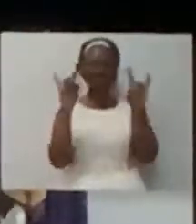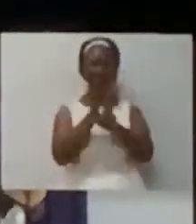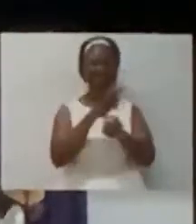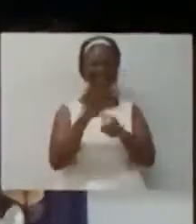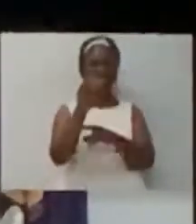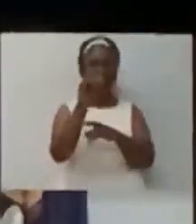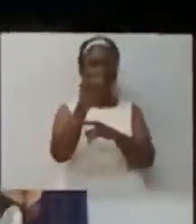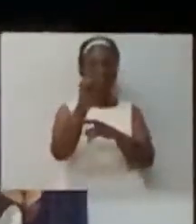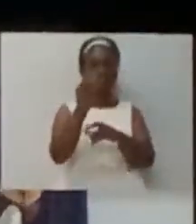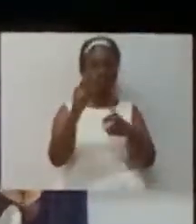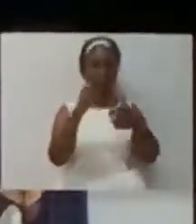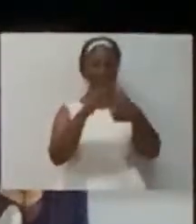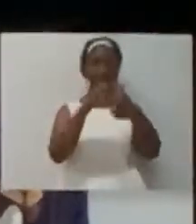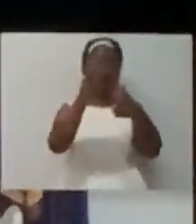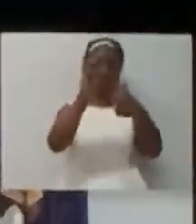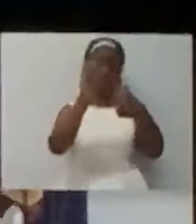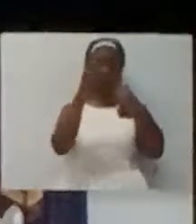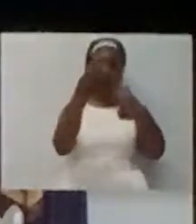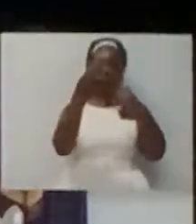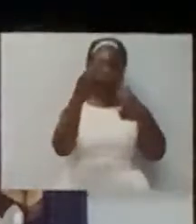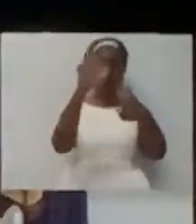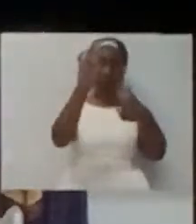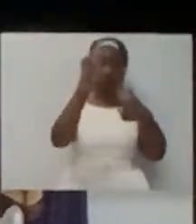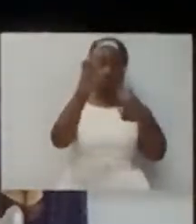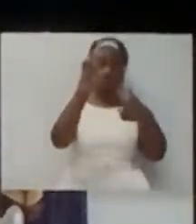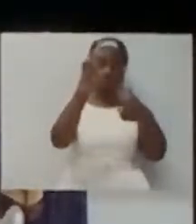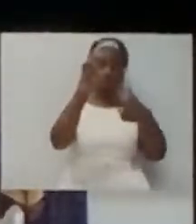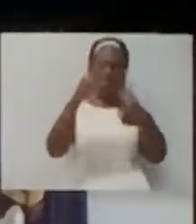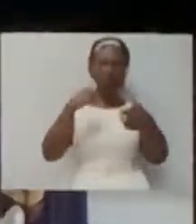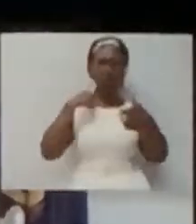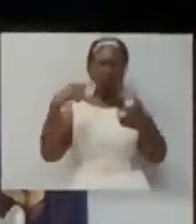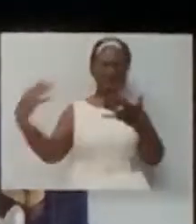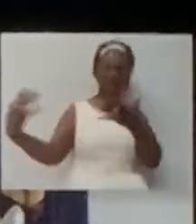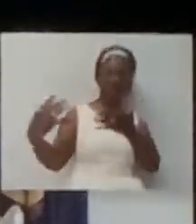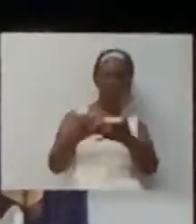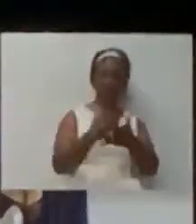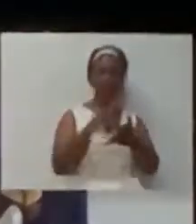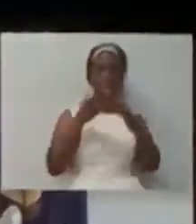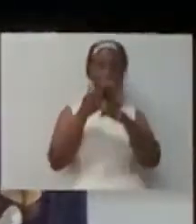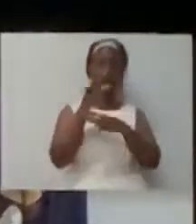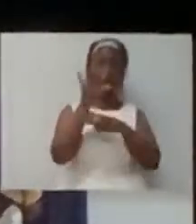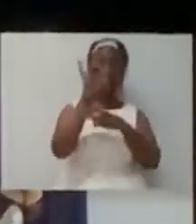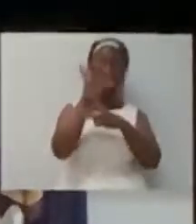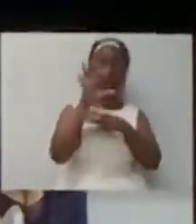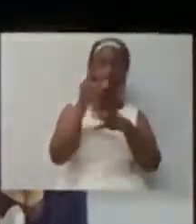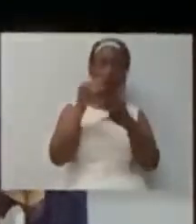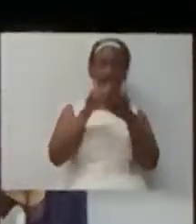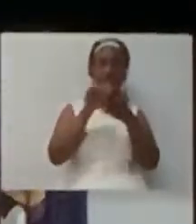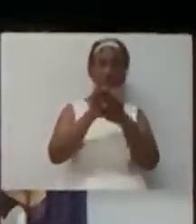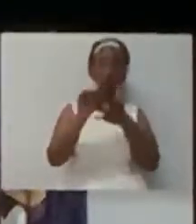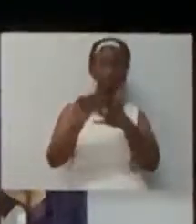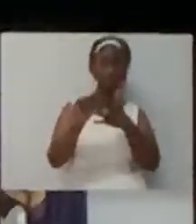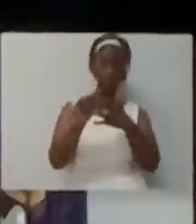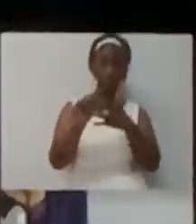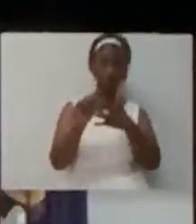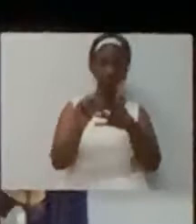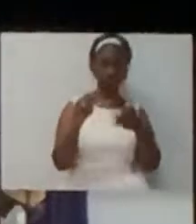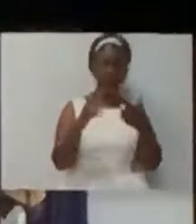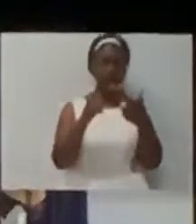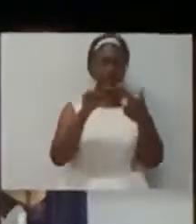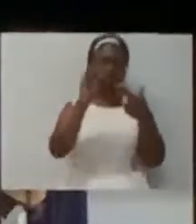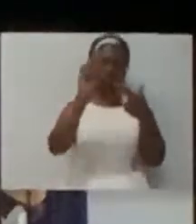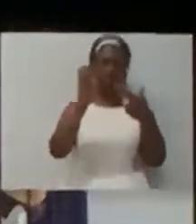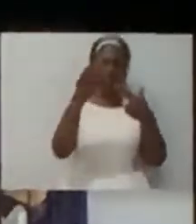this year. March 7th, the South Glens Falls Marathon raises over